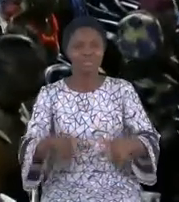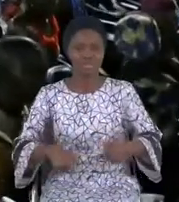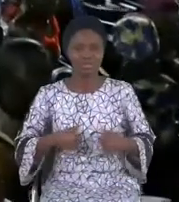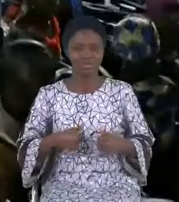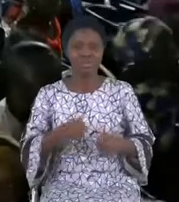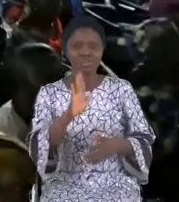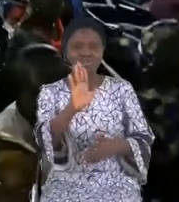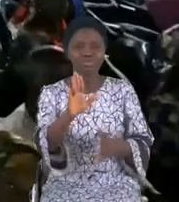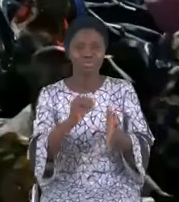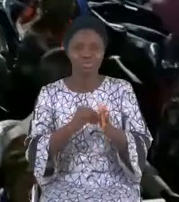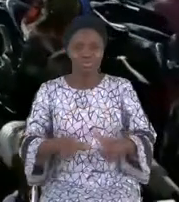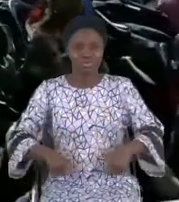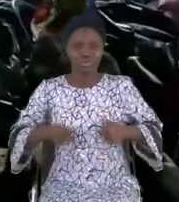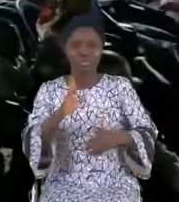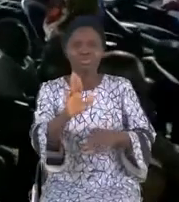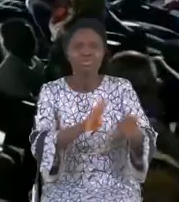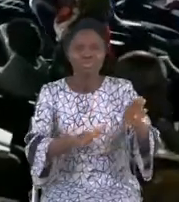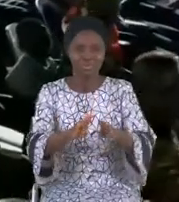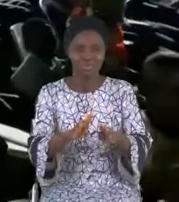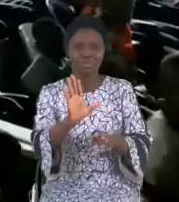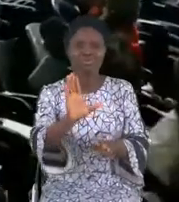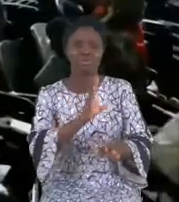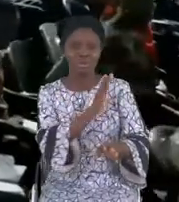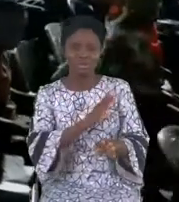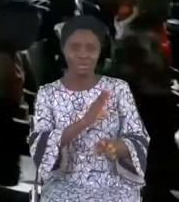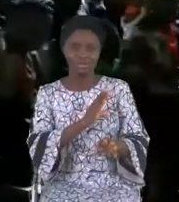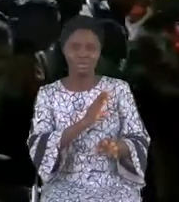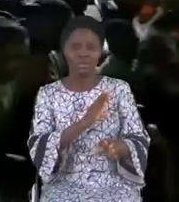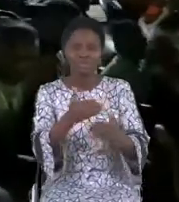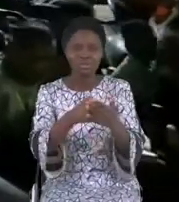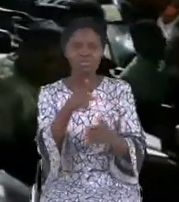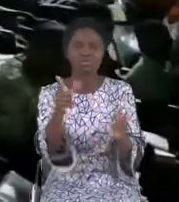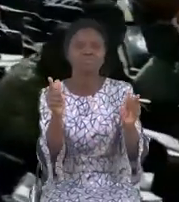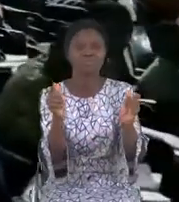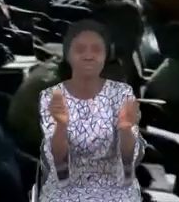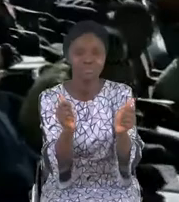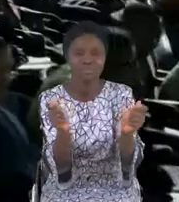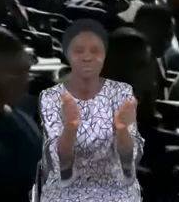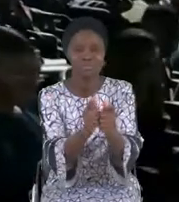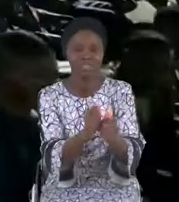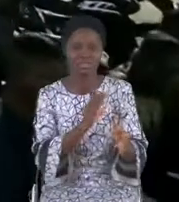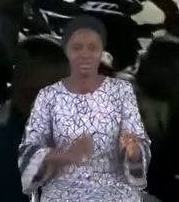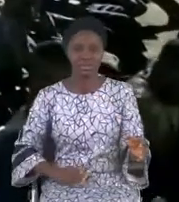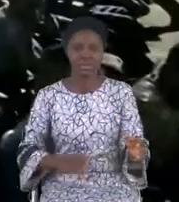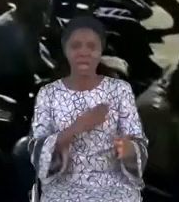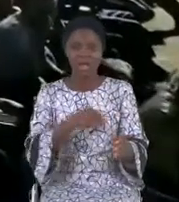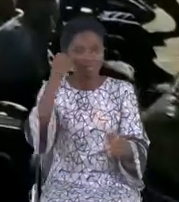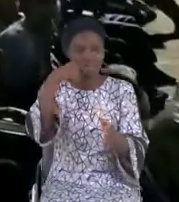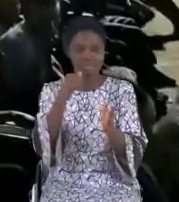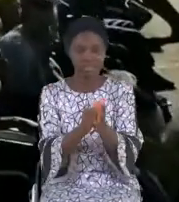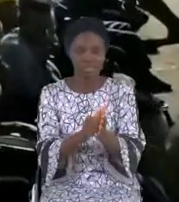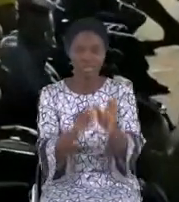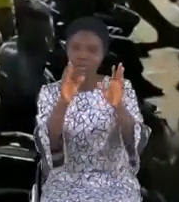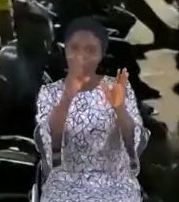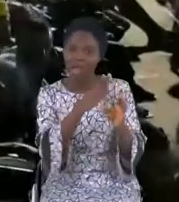your behavior your character before meeting christ and it says and no man could bite